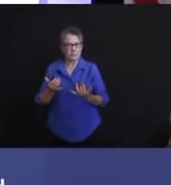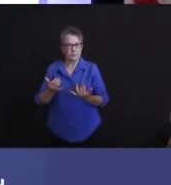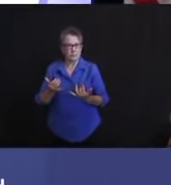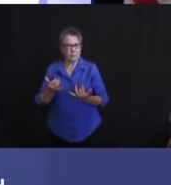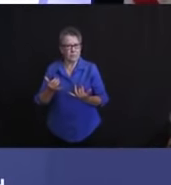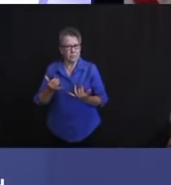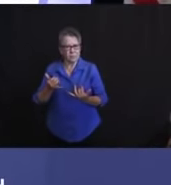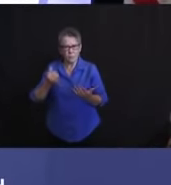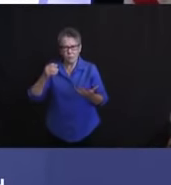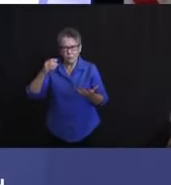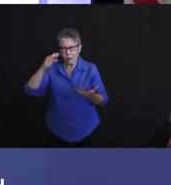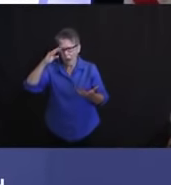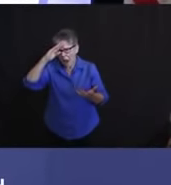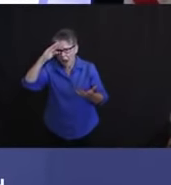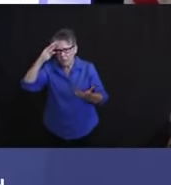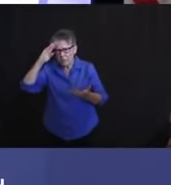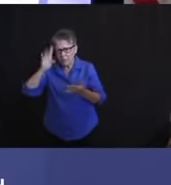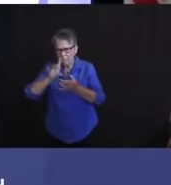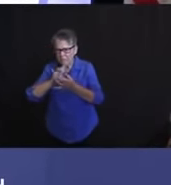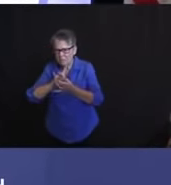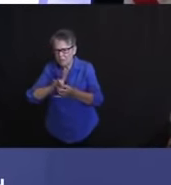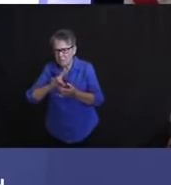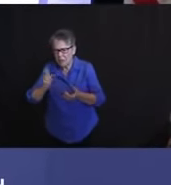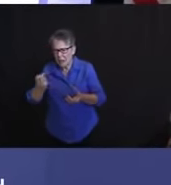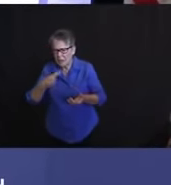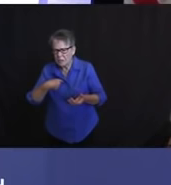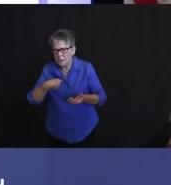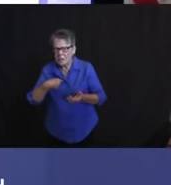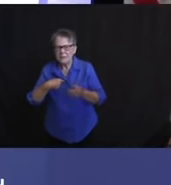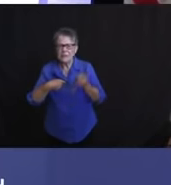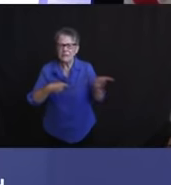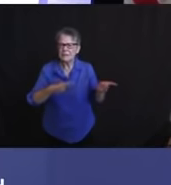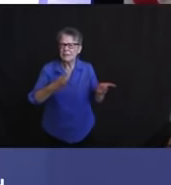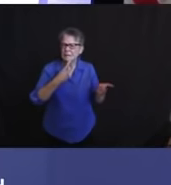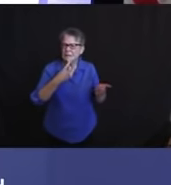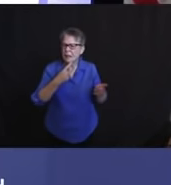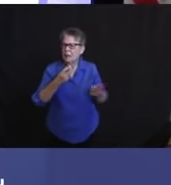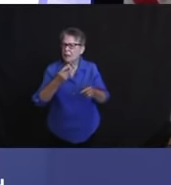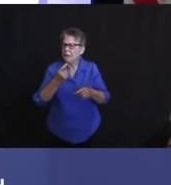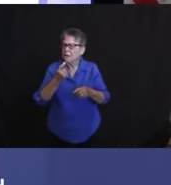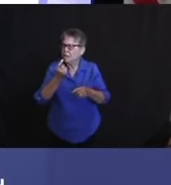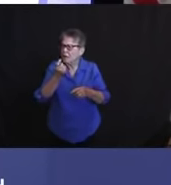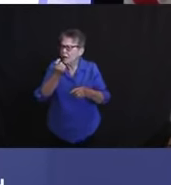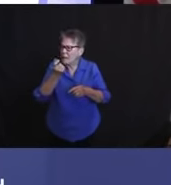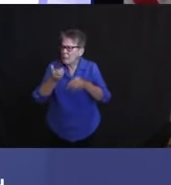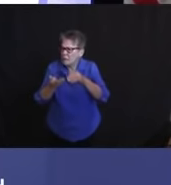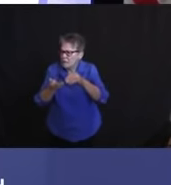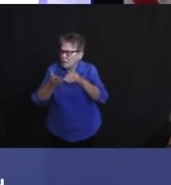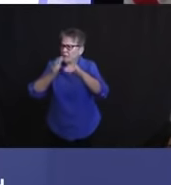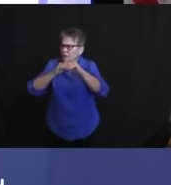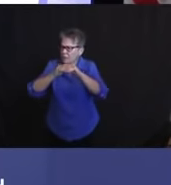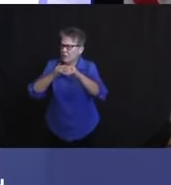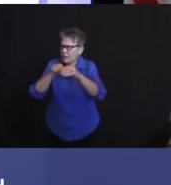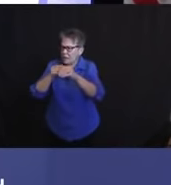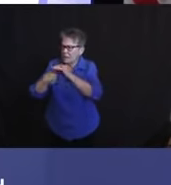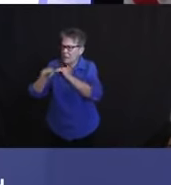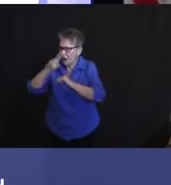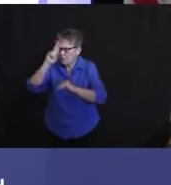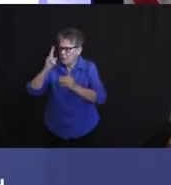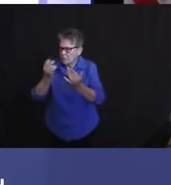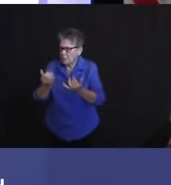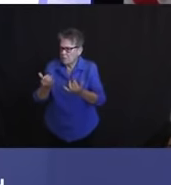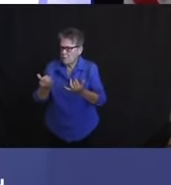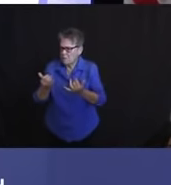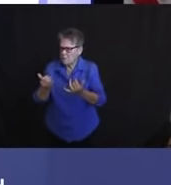There's been a slight tick up, and I spoke with the head of the Hospital Association yesterday, and she shared that